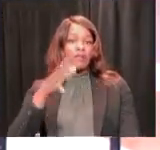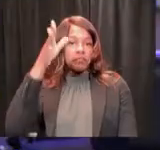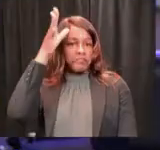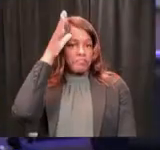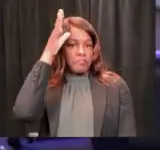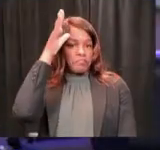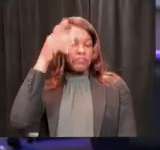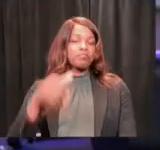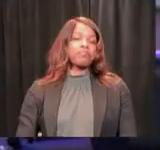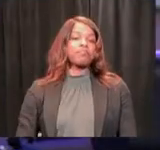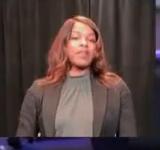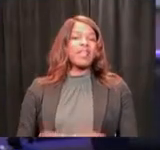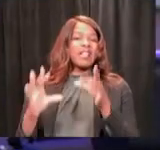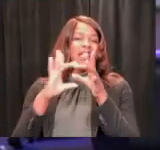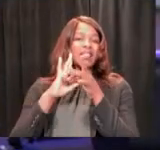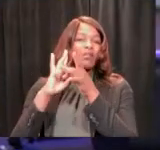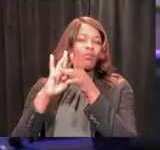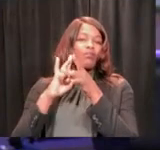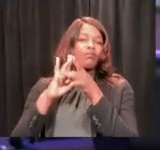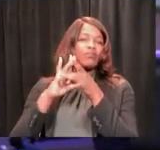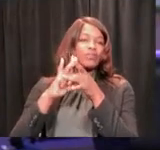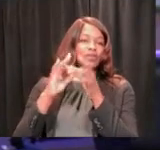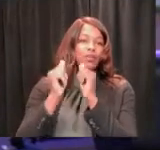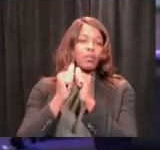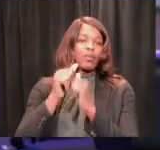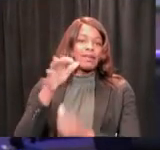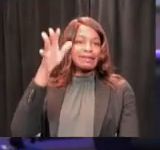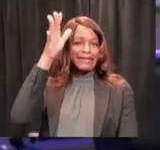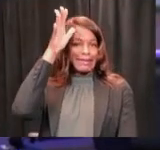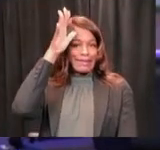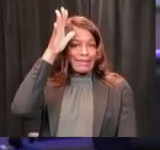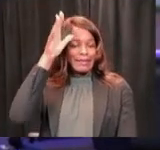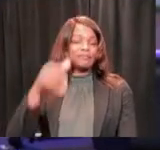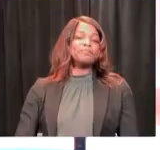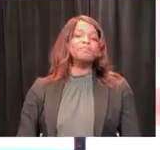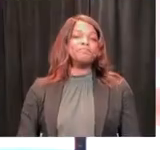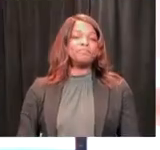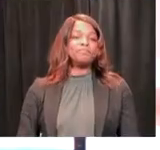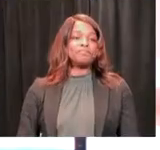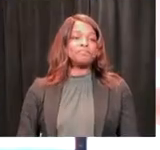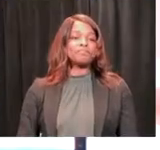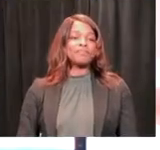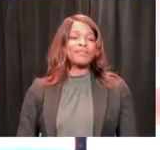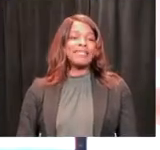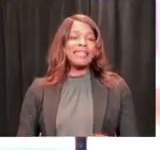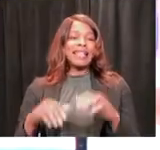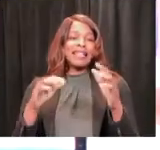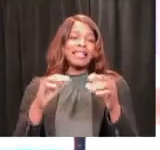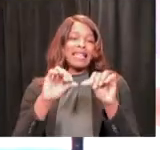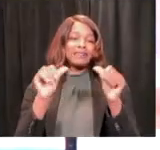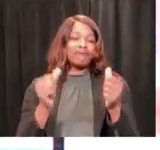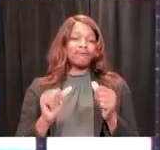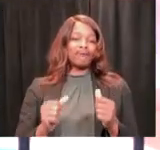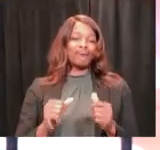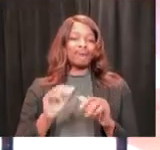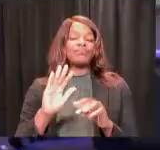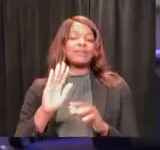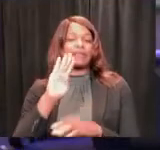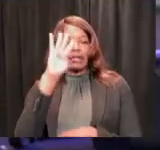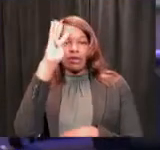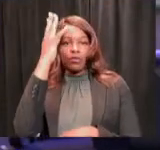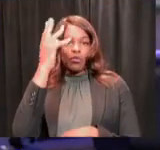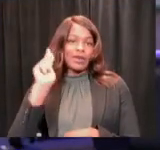right? From this relationship with dad that shapes us, right? This relationship with our